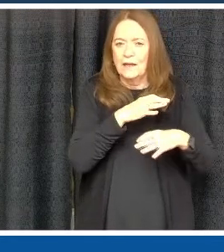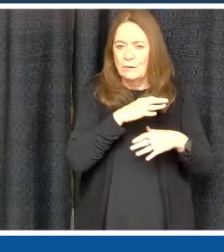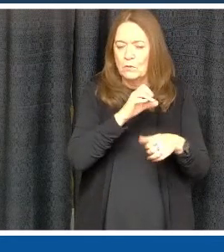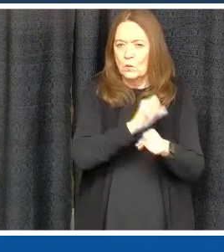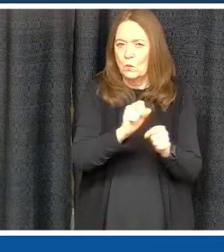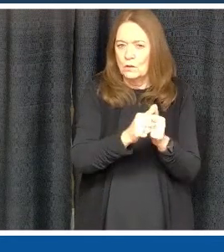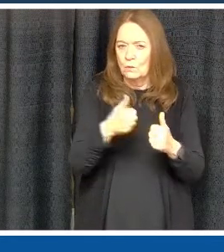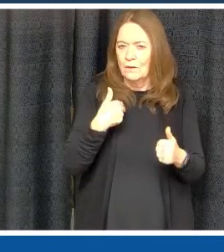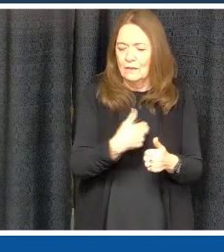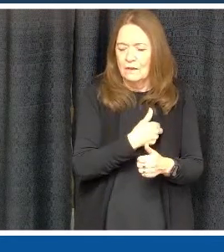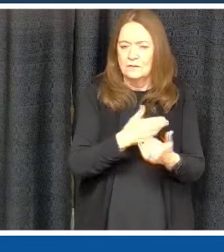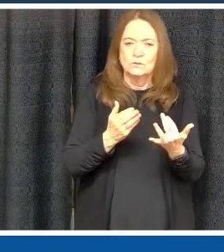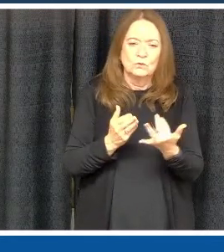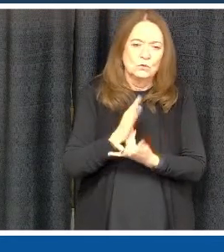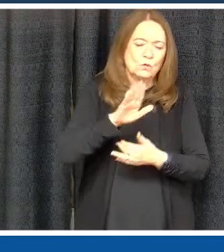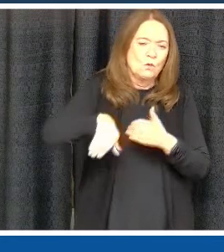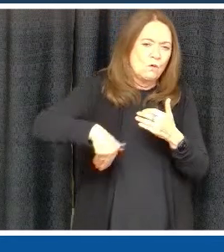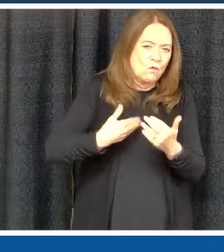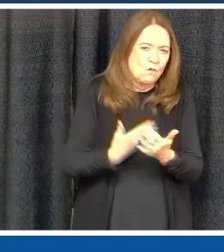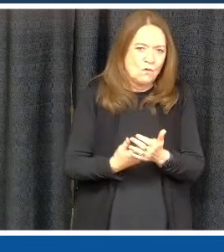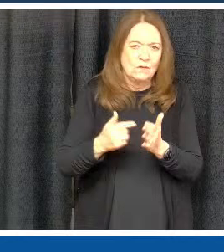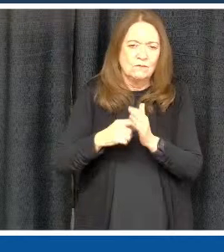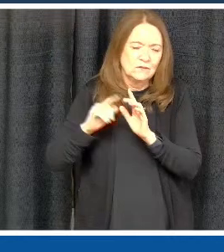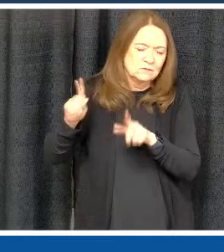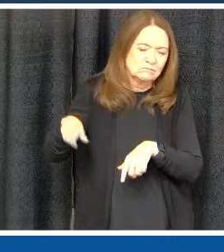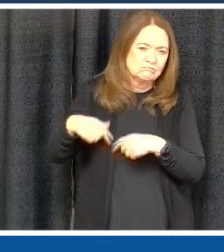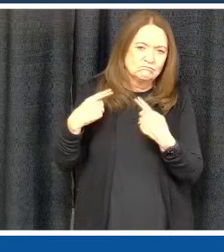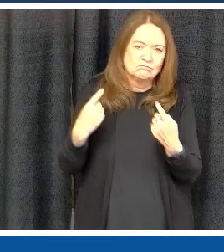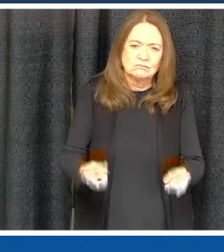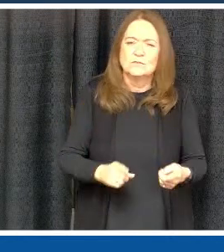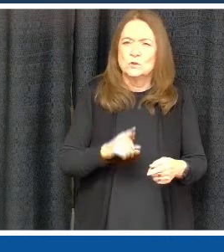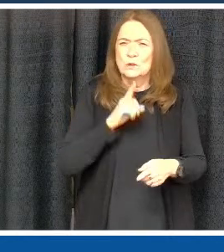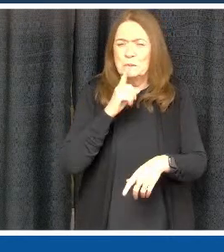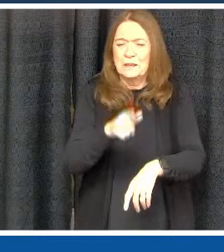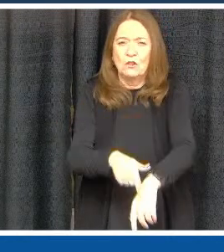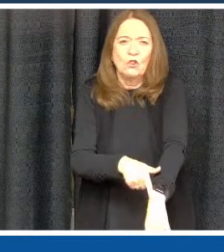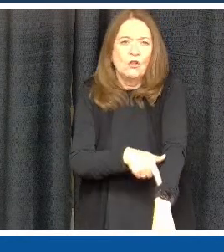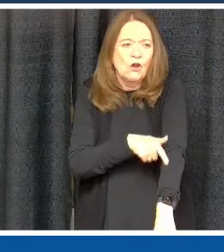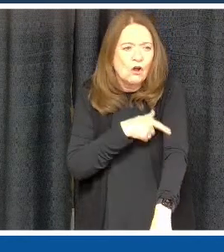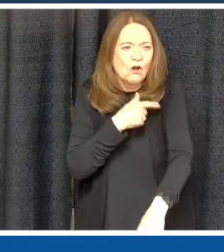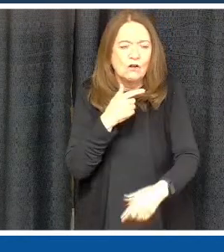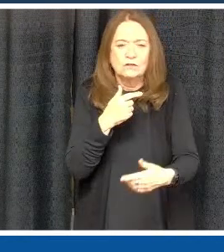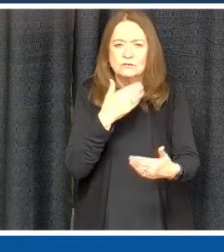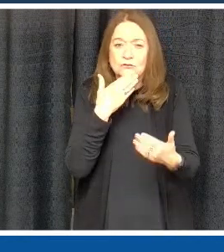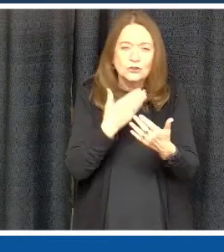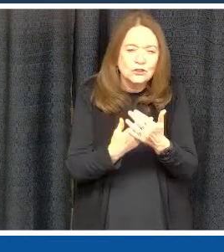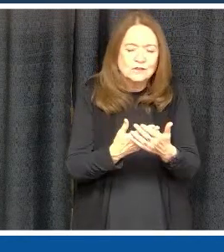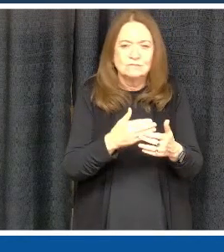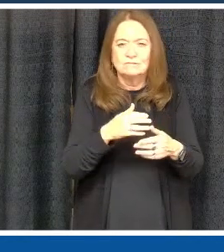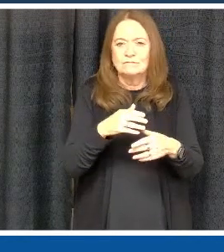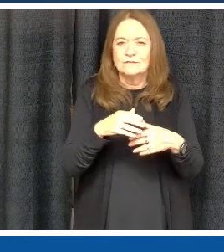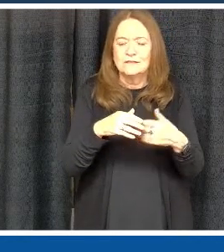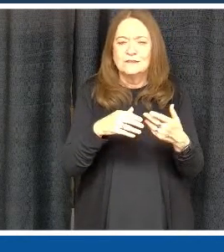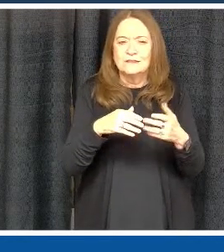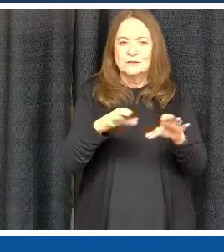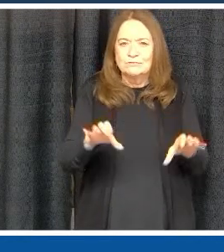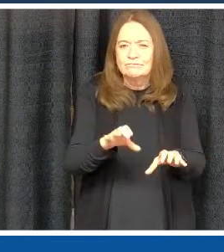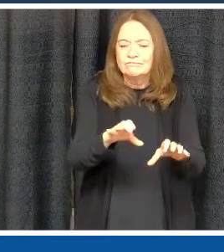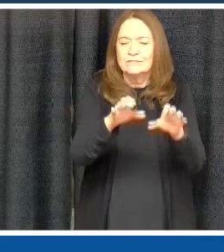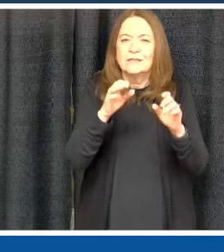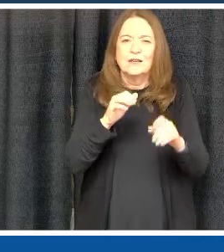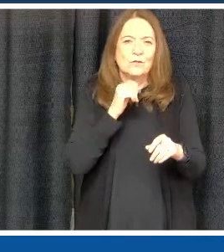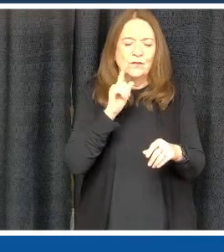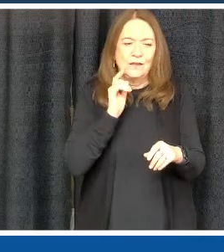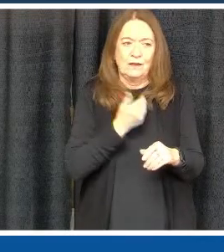with throughout all of this. It's been a long but fruitful campaign. I don't think our community's ever had